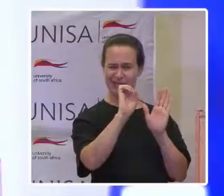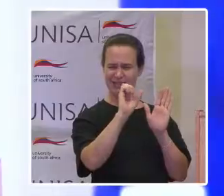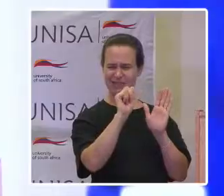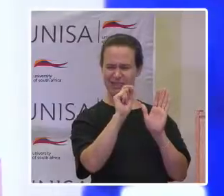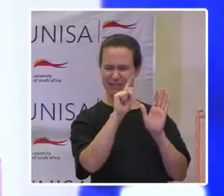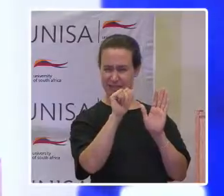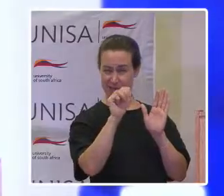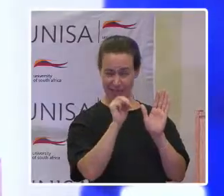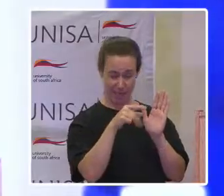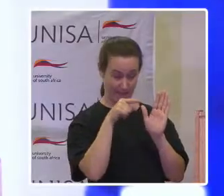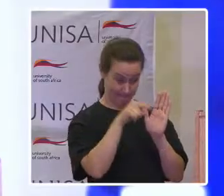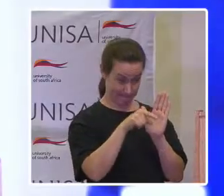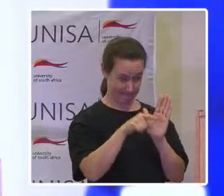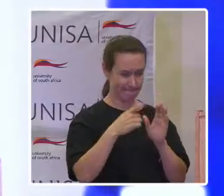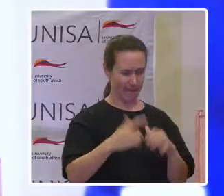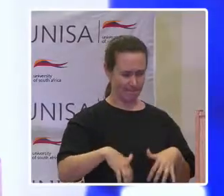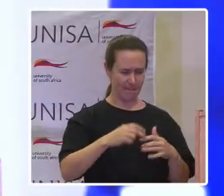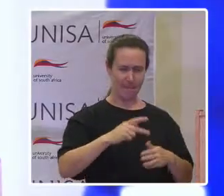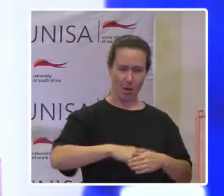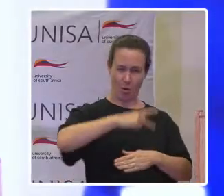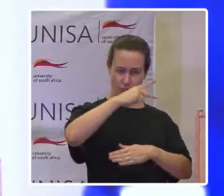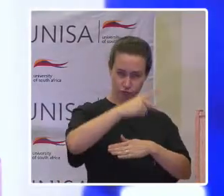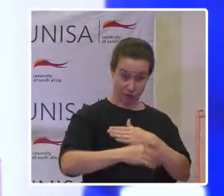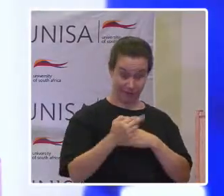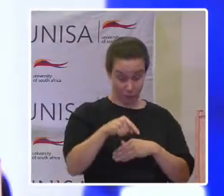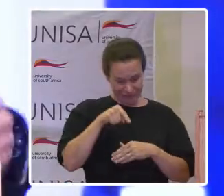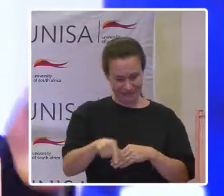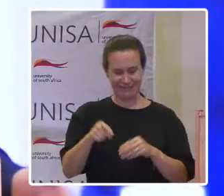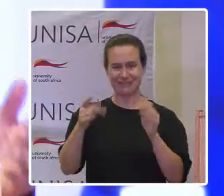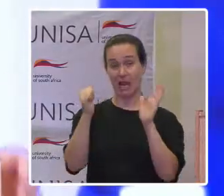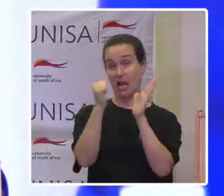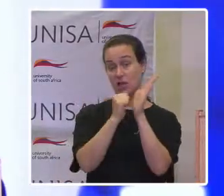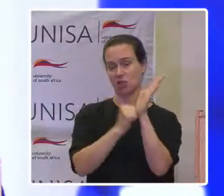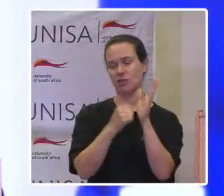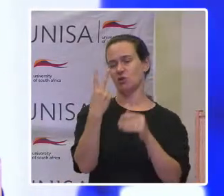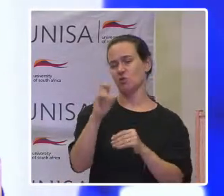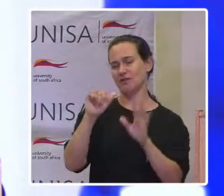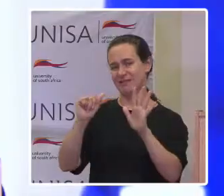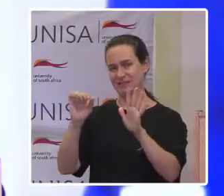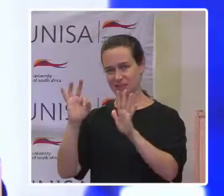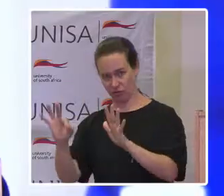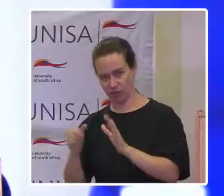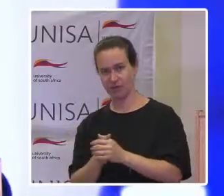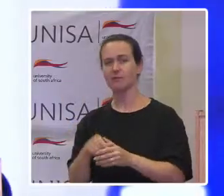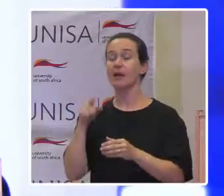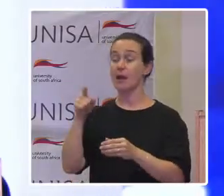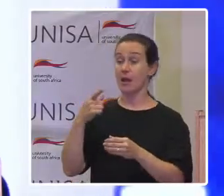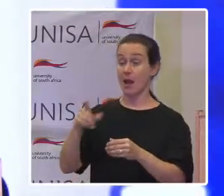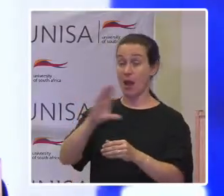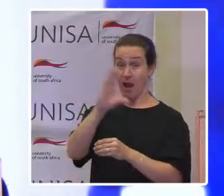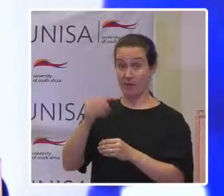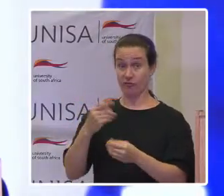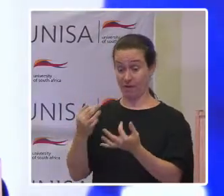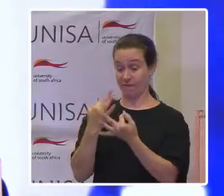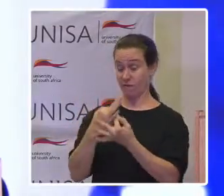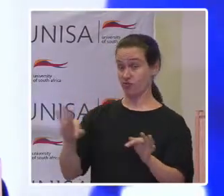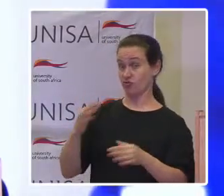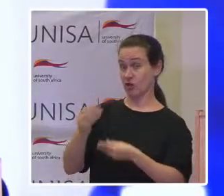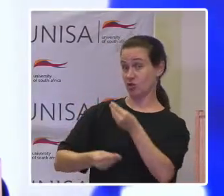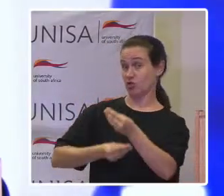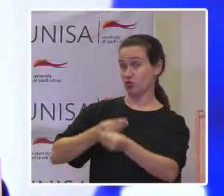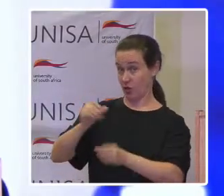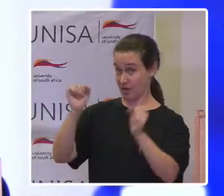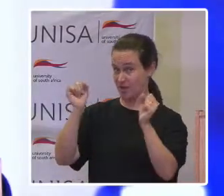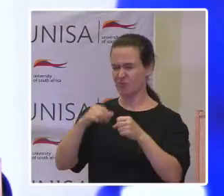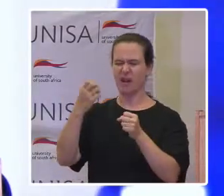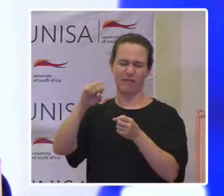project for the 2063 agenda, with the African Free Trade Agreement and various other